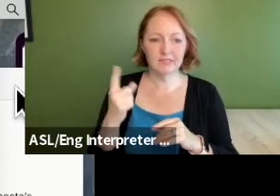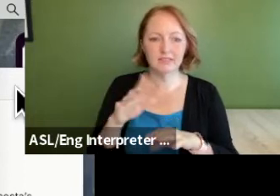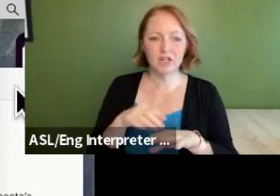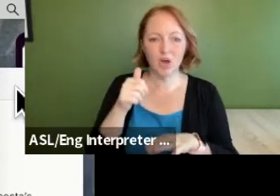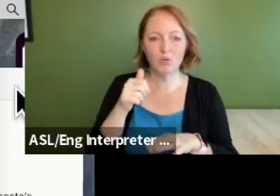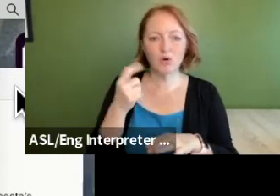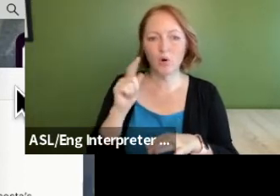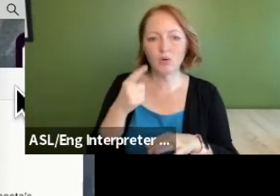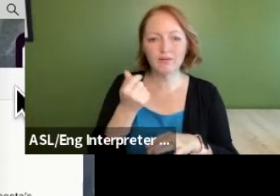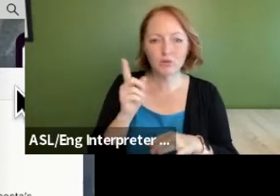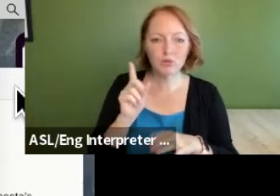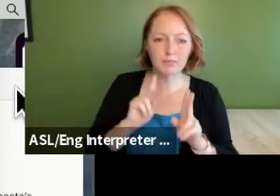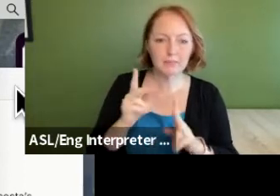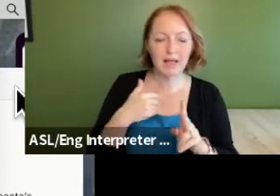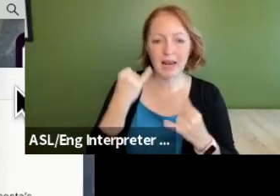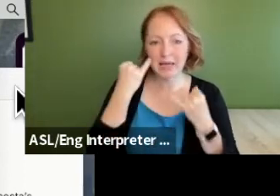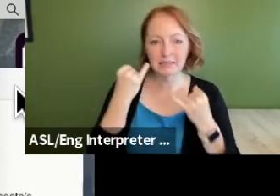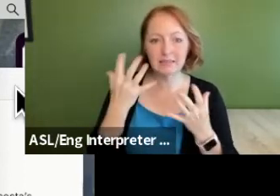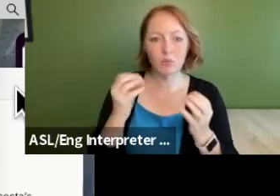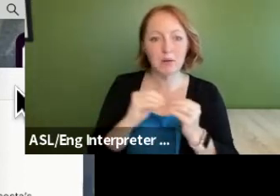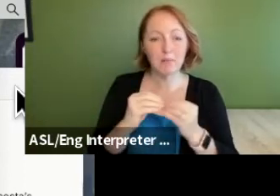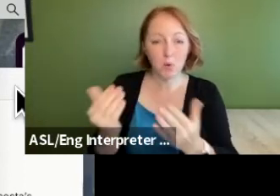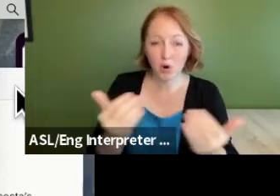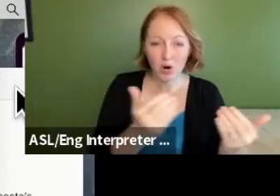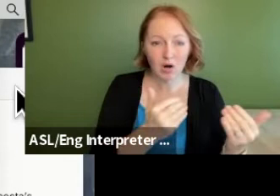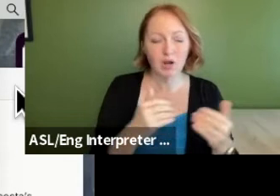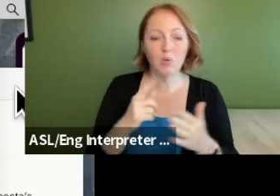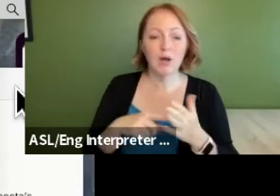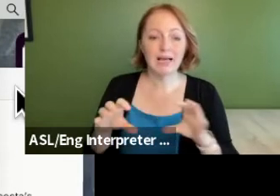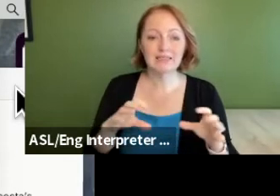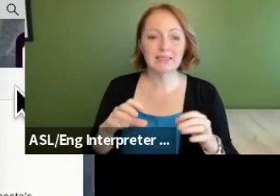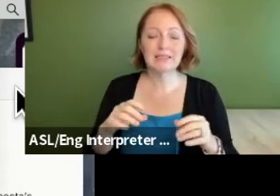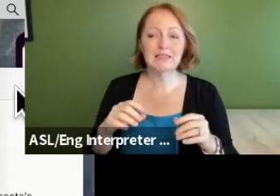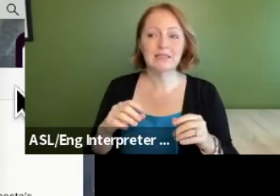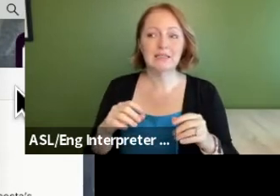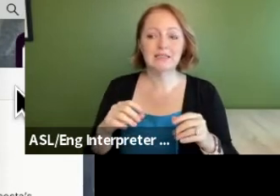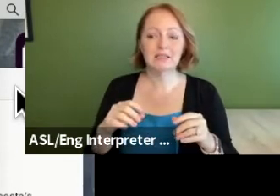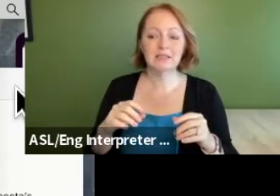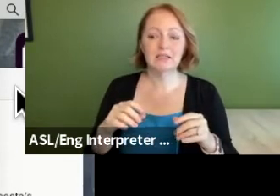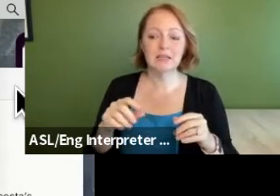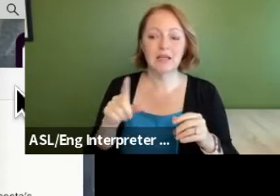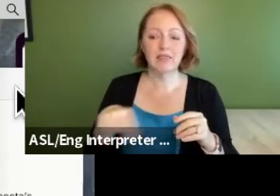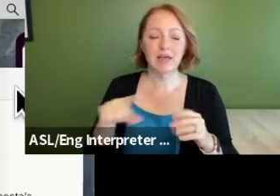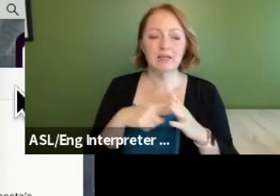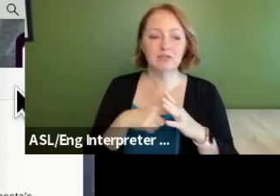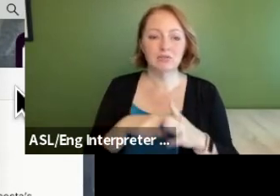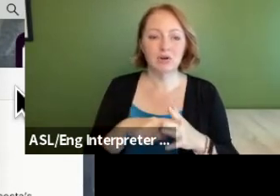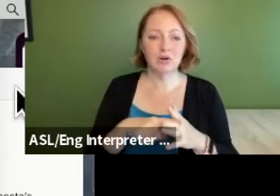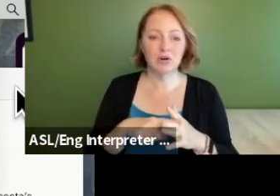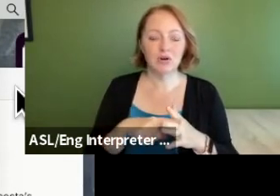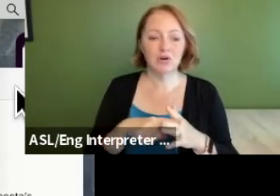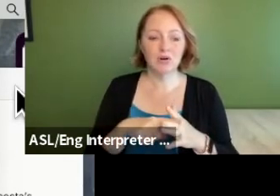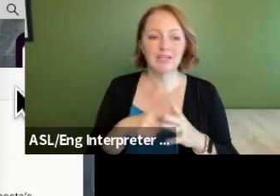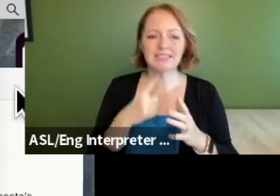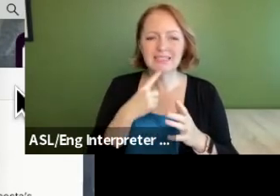only a couple of people maybe had ideas and I wanted more of them too. And one thing that I did was like, then start, just say a little